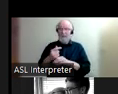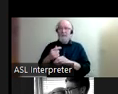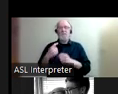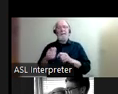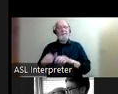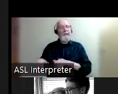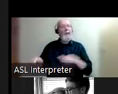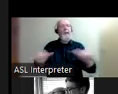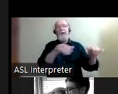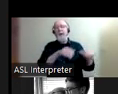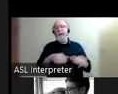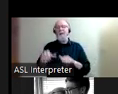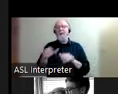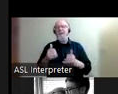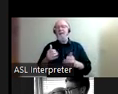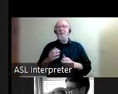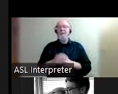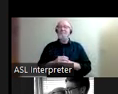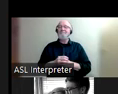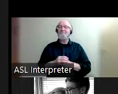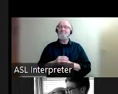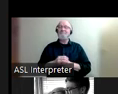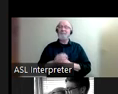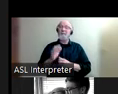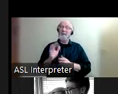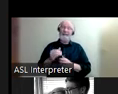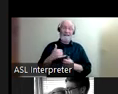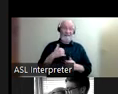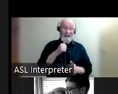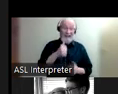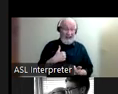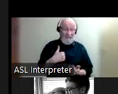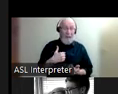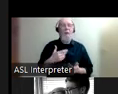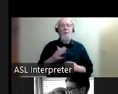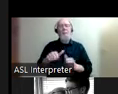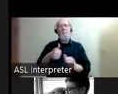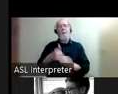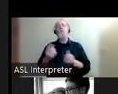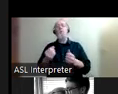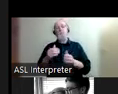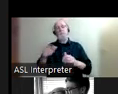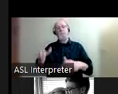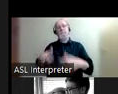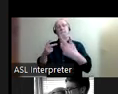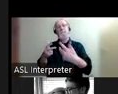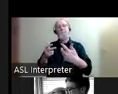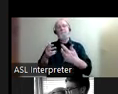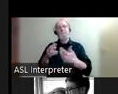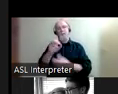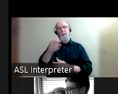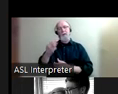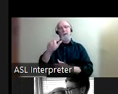branch. But that's the nice thing about online as well, like our virtual program offerings, that we're able to offer